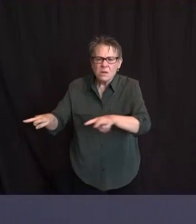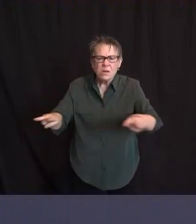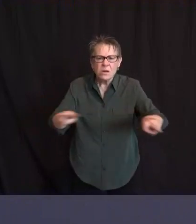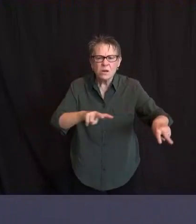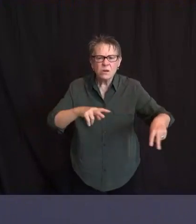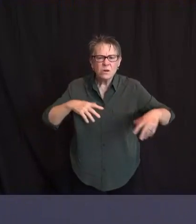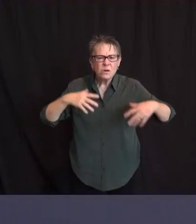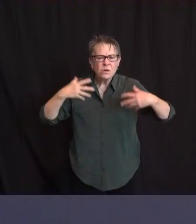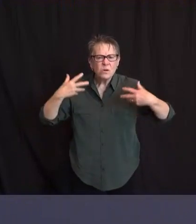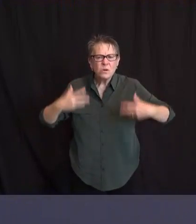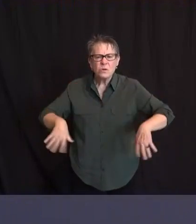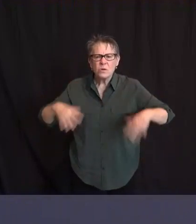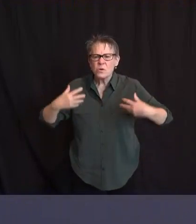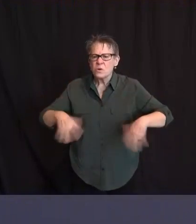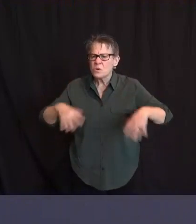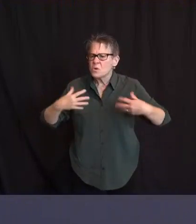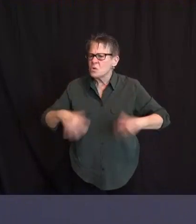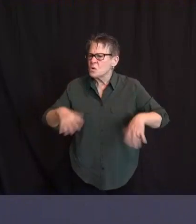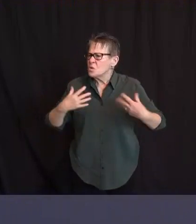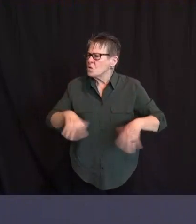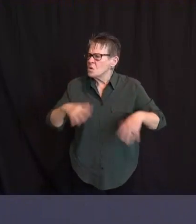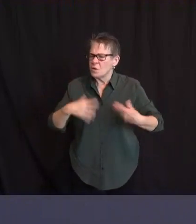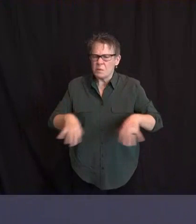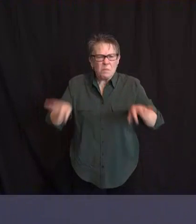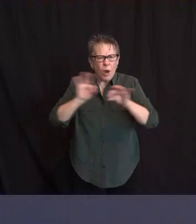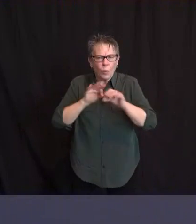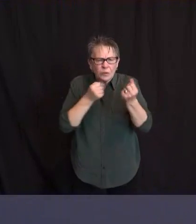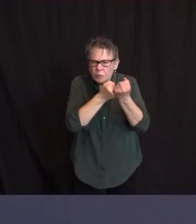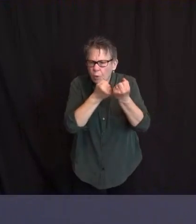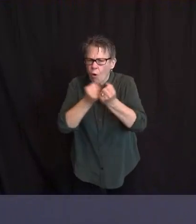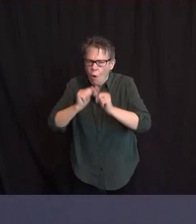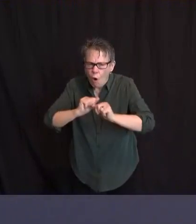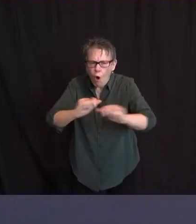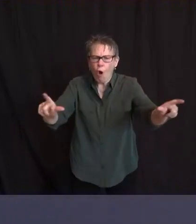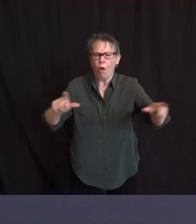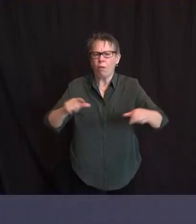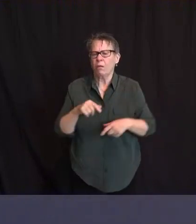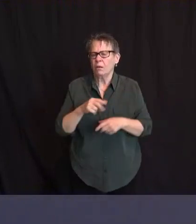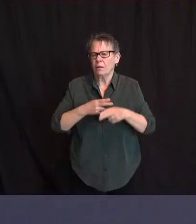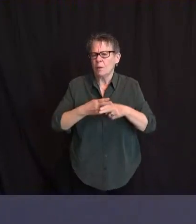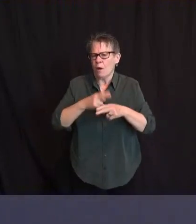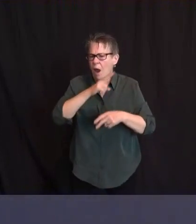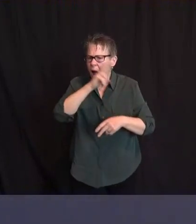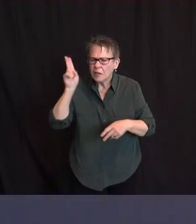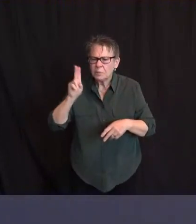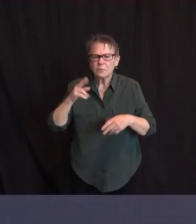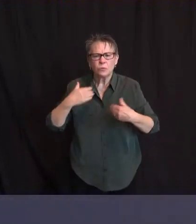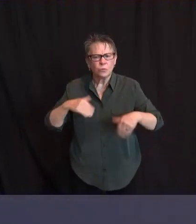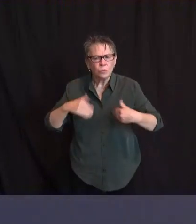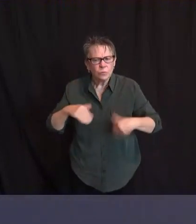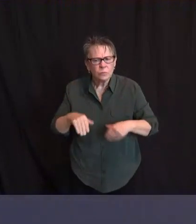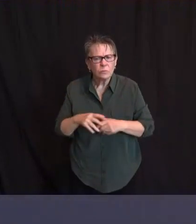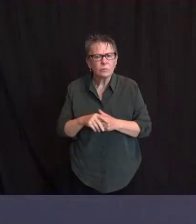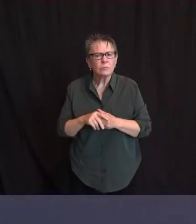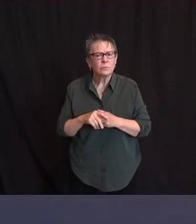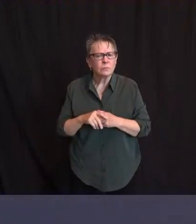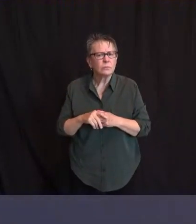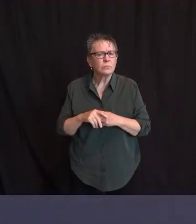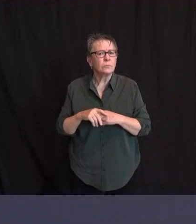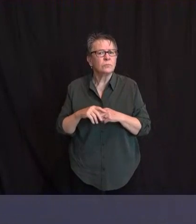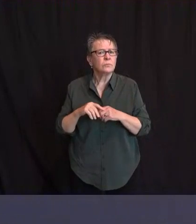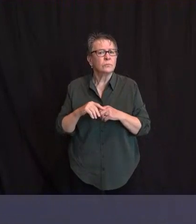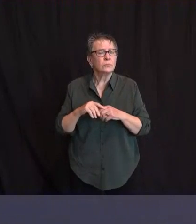them for low acuity medical surgical patients who cannot yet be discharged to home and need some convalescence. These sites